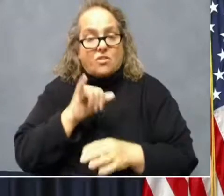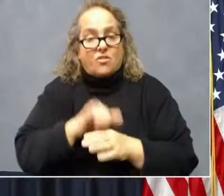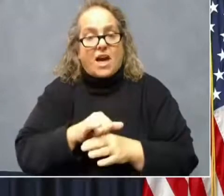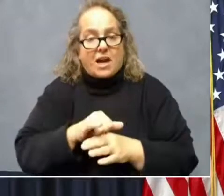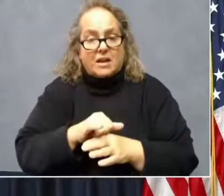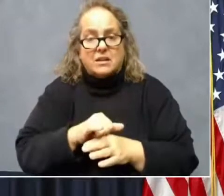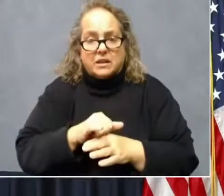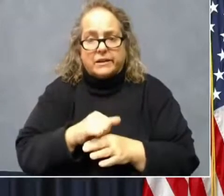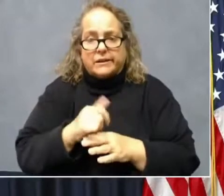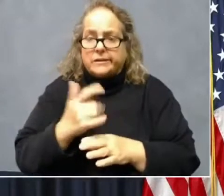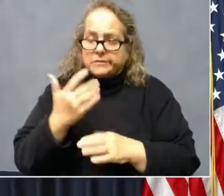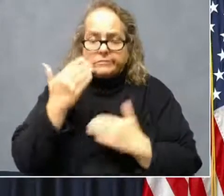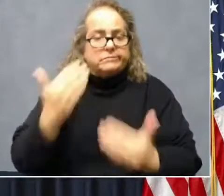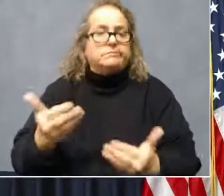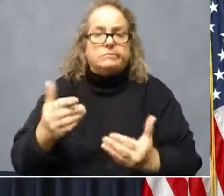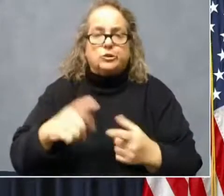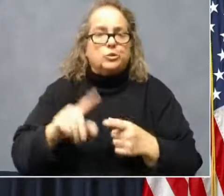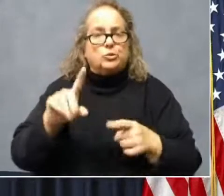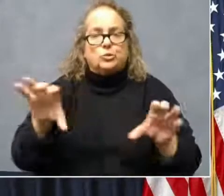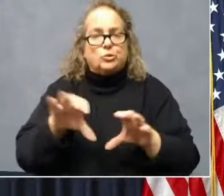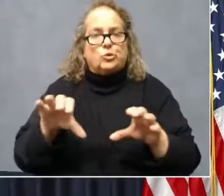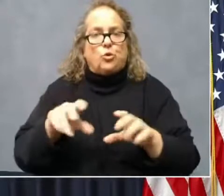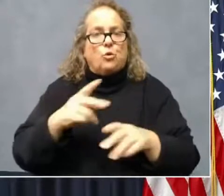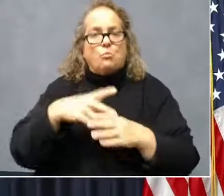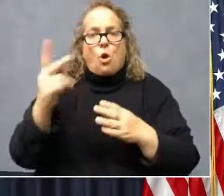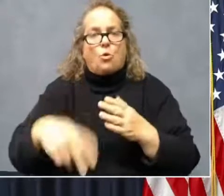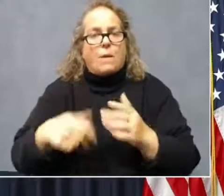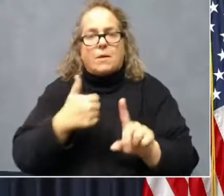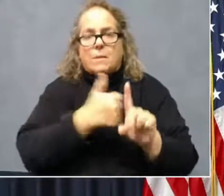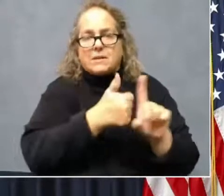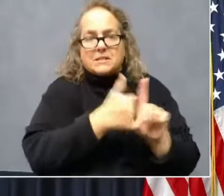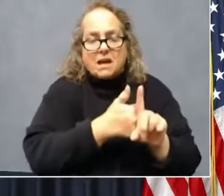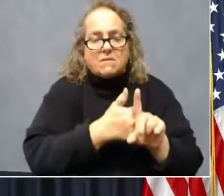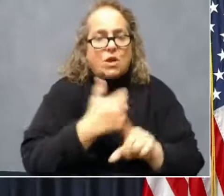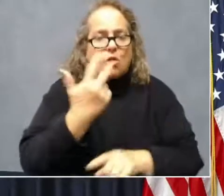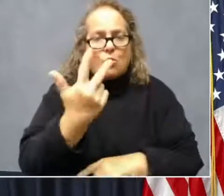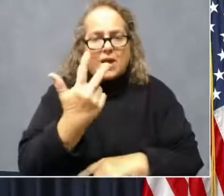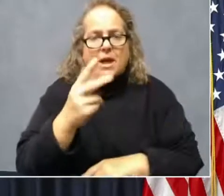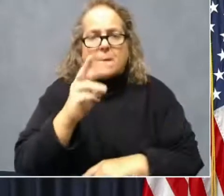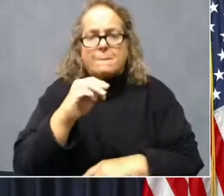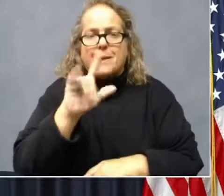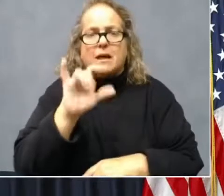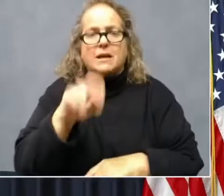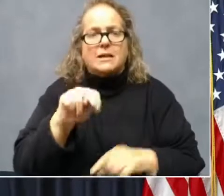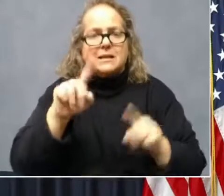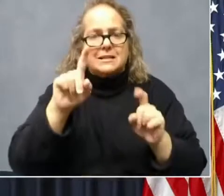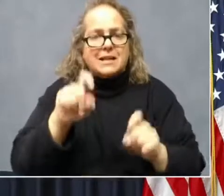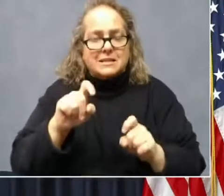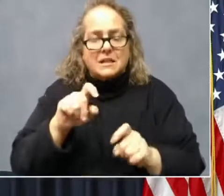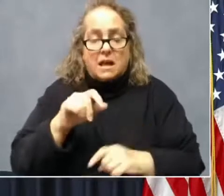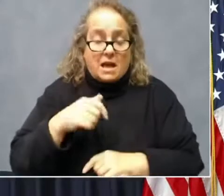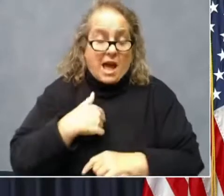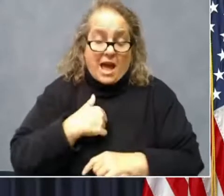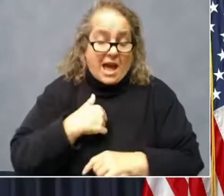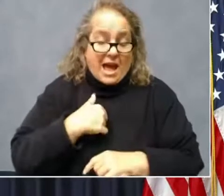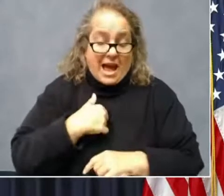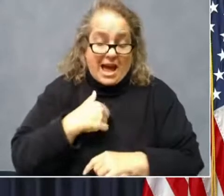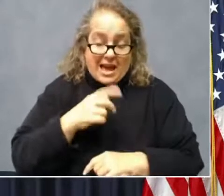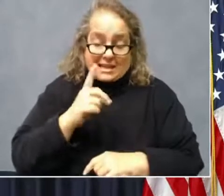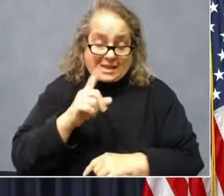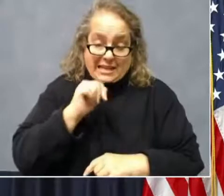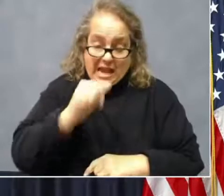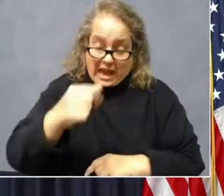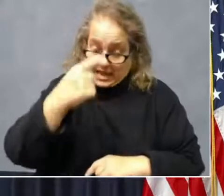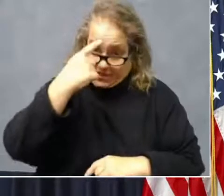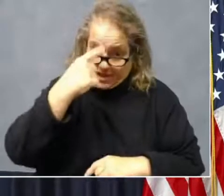And have been able to run with it. 3 million tests, something I'm not sure I ever thought that we would be at.